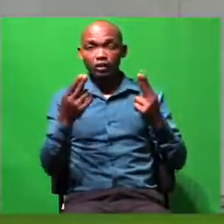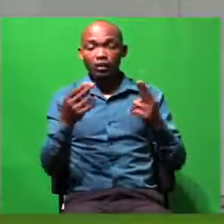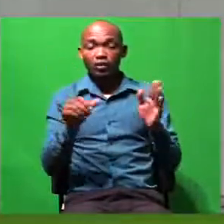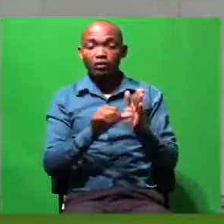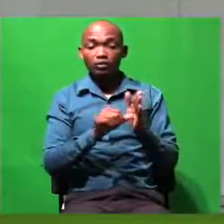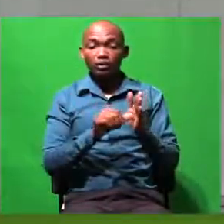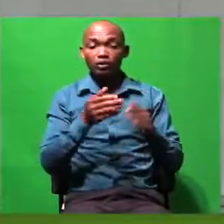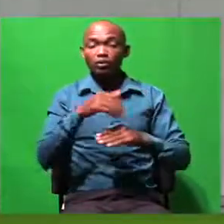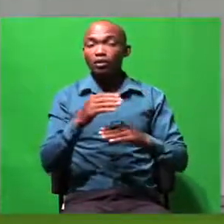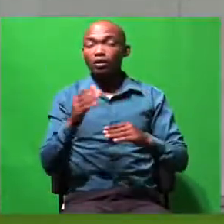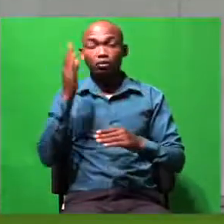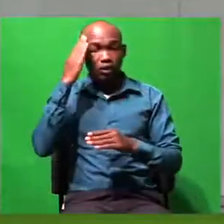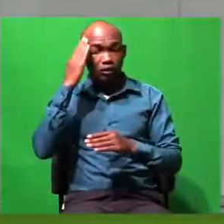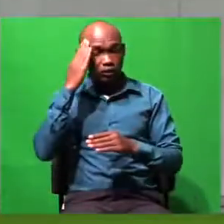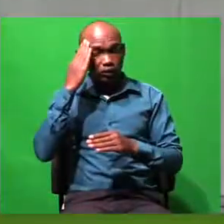the special group,